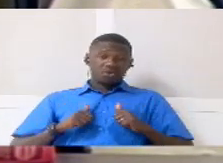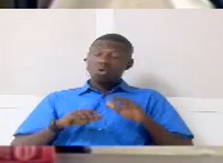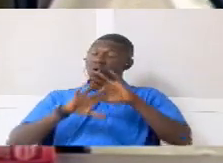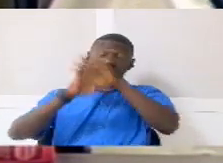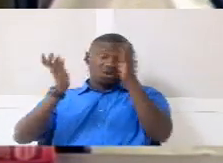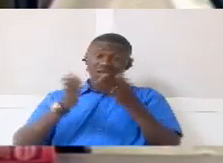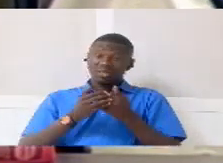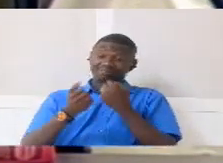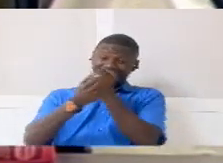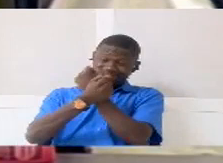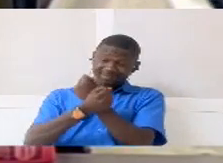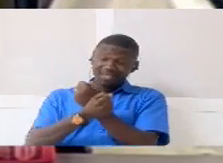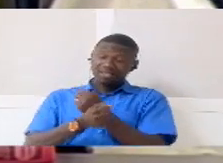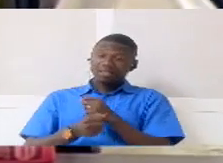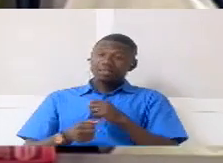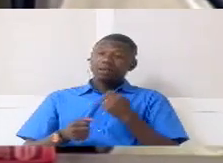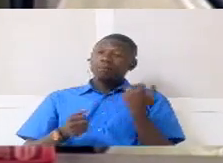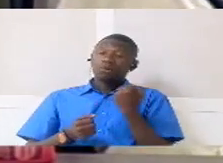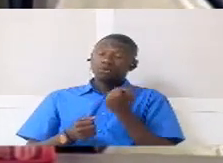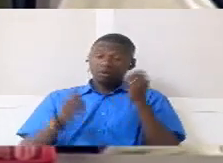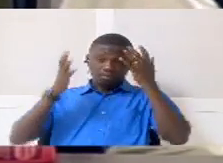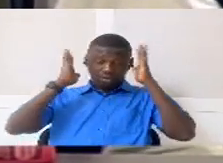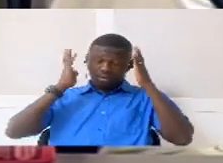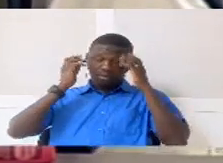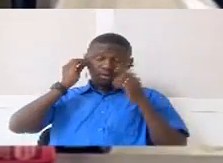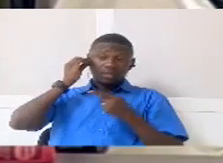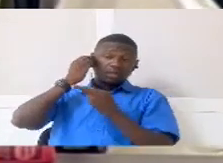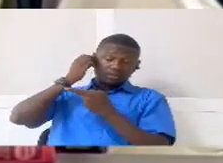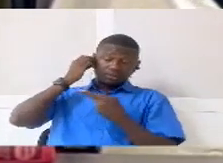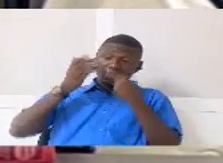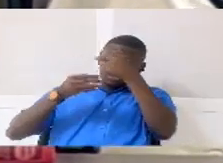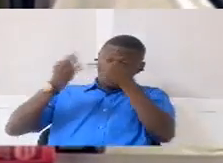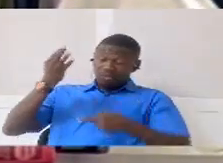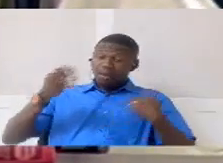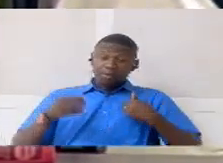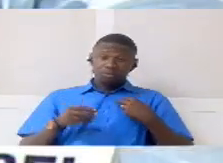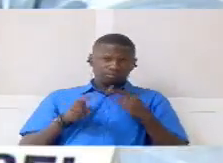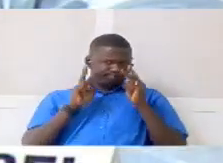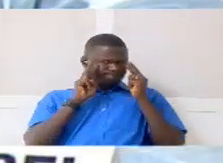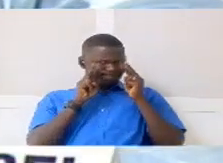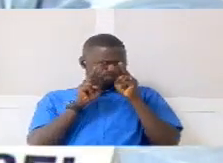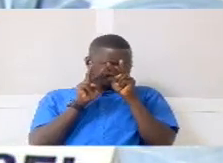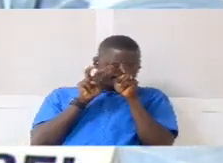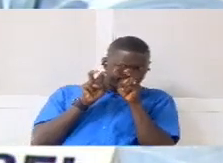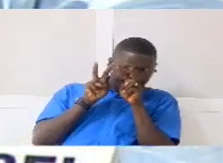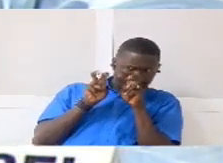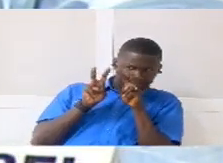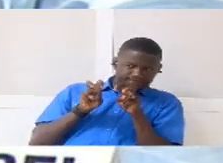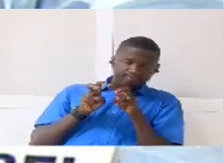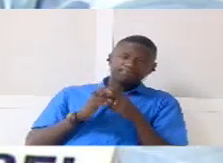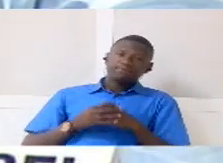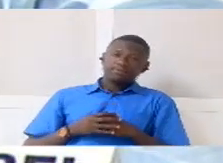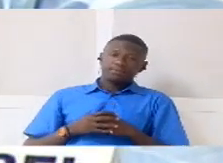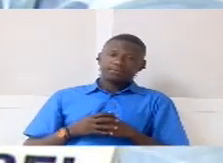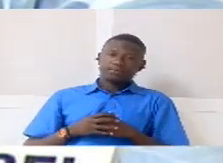remand as a result of that problem mo lo muni yalon ko nyalo e kanne these were people that were high marked wo ye nyalo wol kanne wala